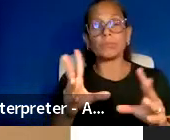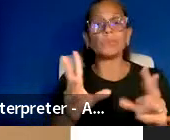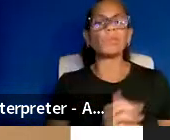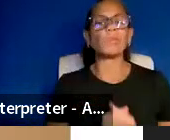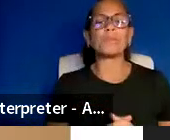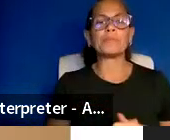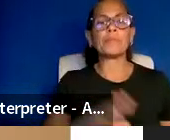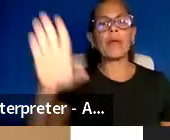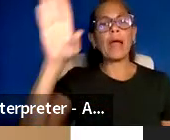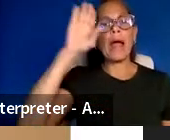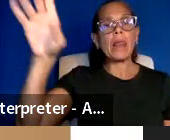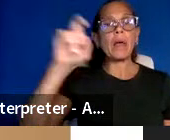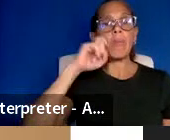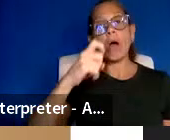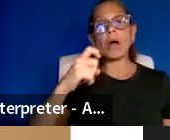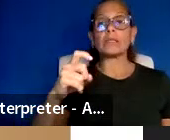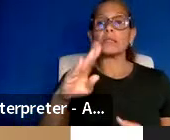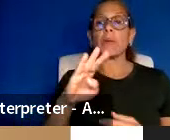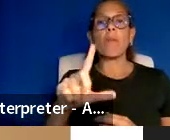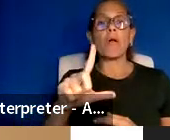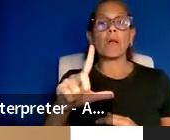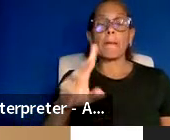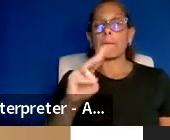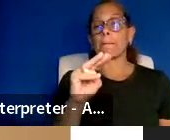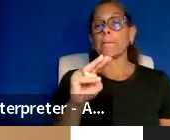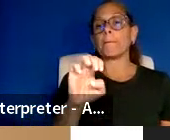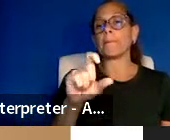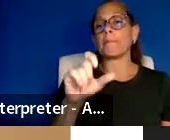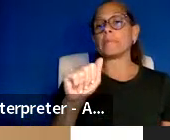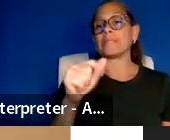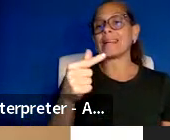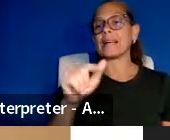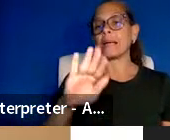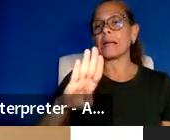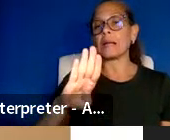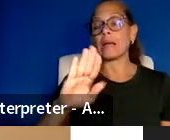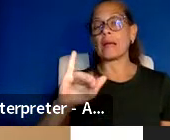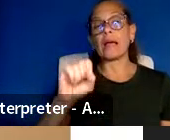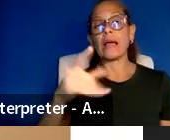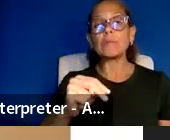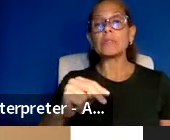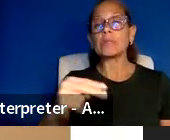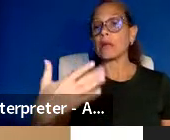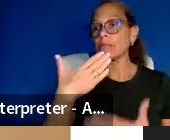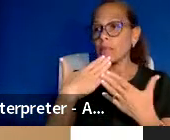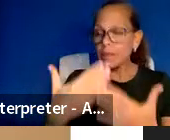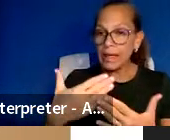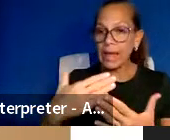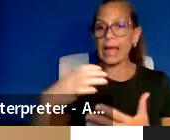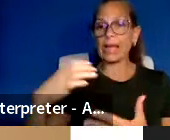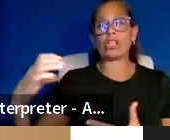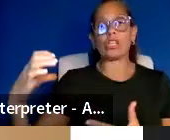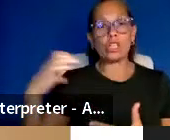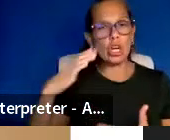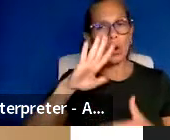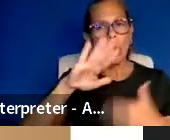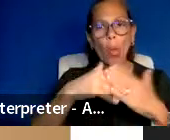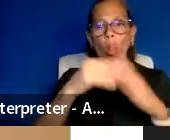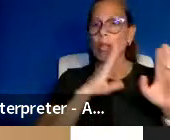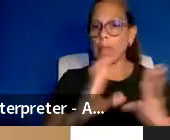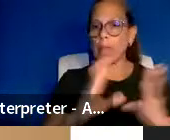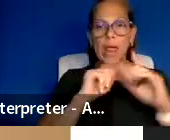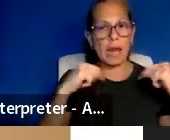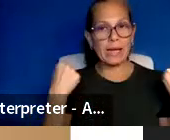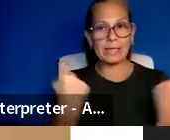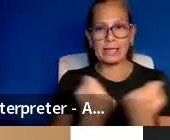Hi, this is Bronx Borough President Vanessa L. Gibson, and I want to thank Chair Dan Grodnick and the entire planning team for